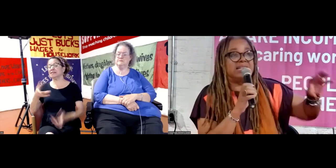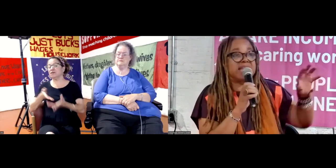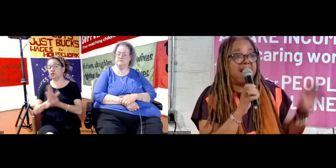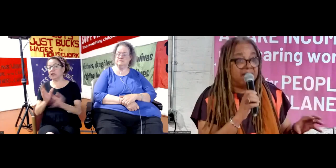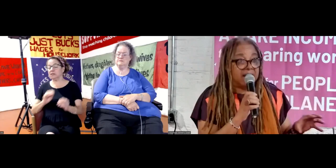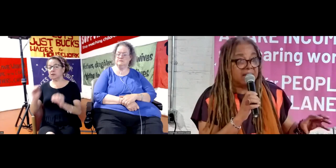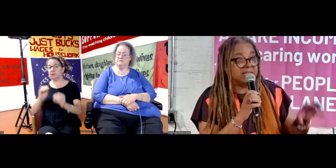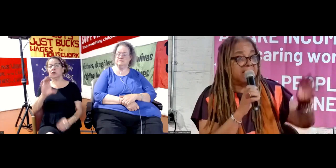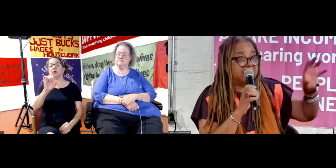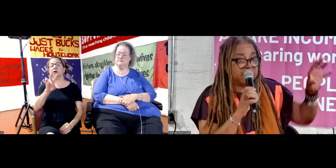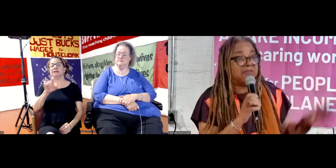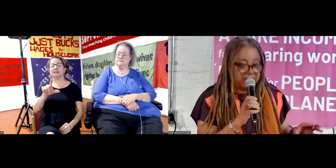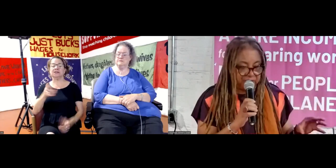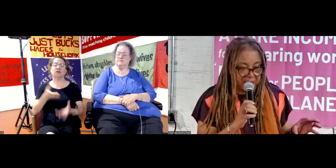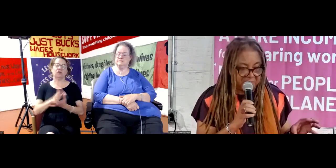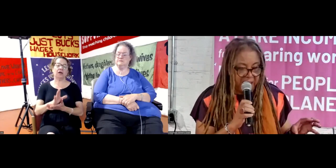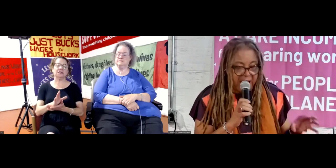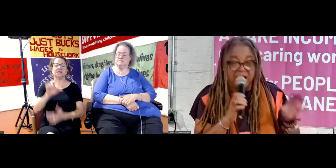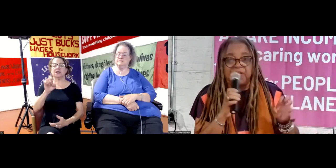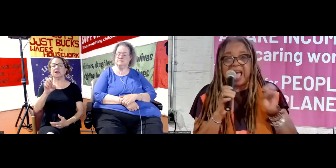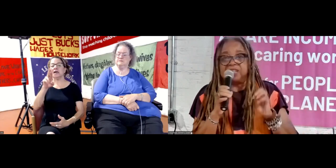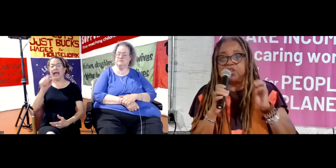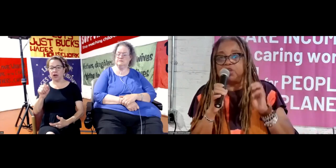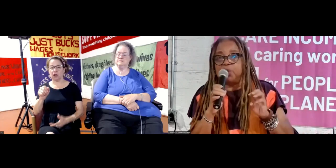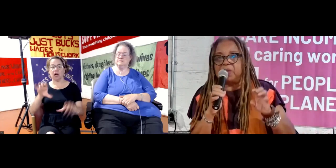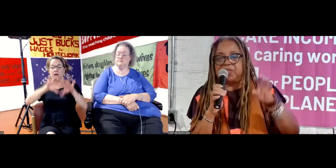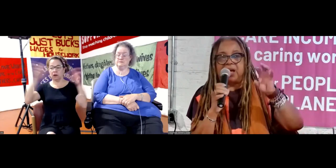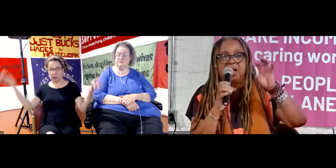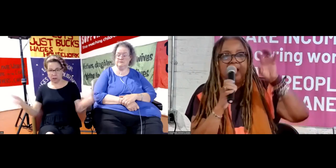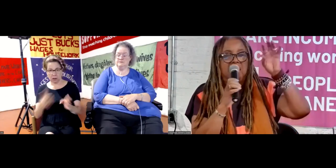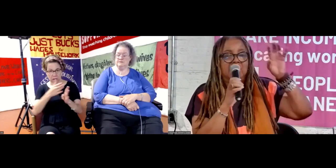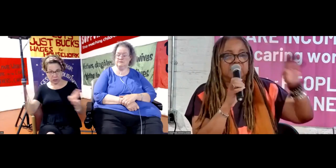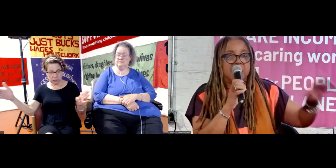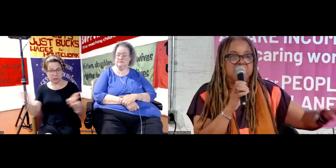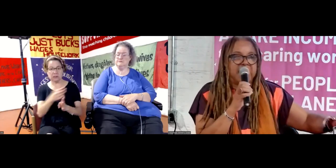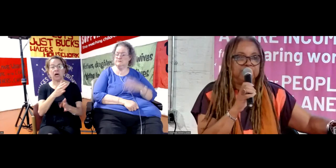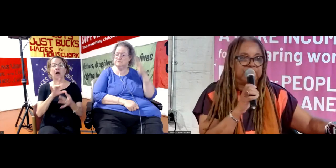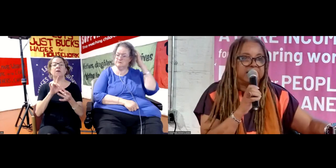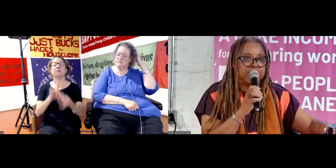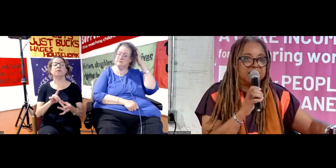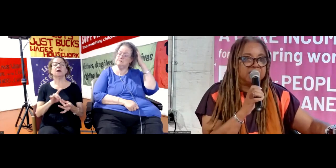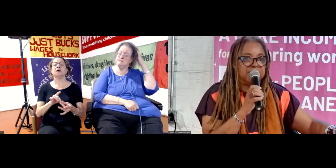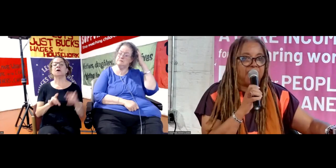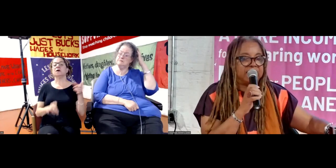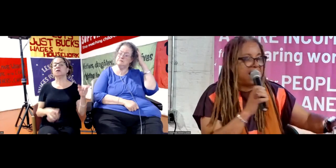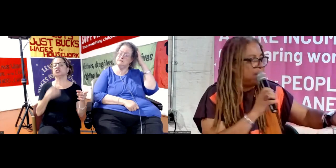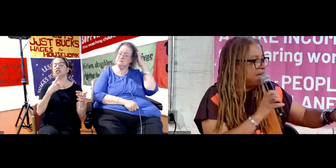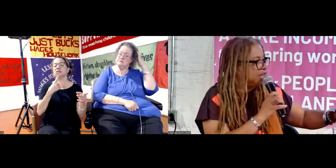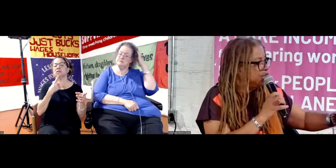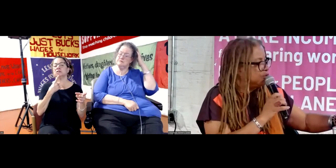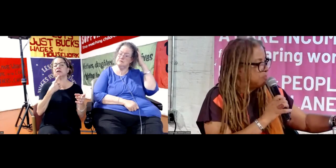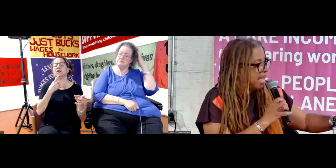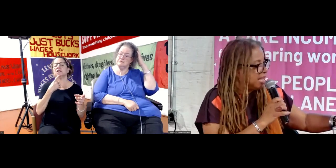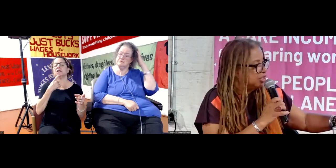civil rights era, because there are several of them, I think has to do with the Selma mentioned in Johnson Forest how you